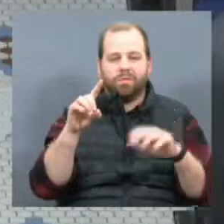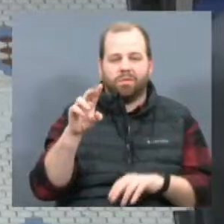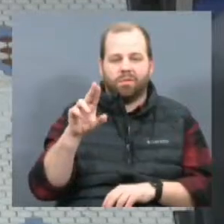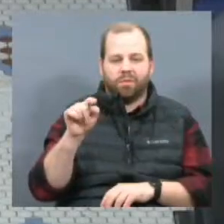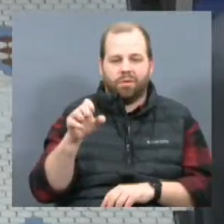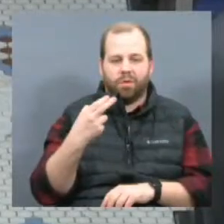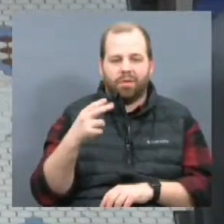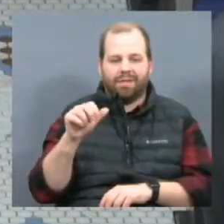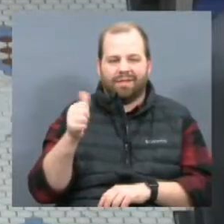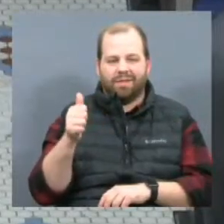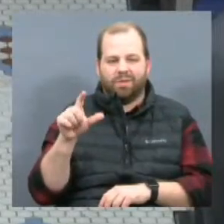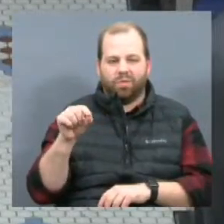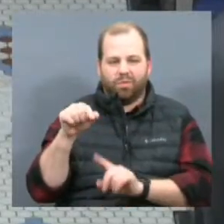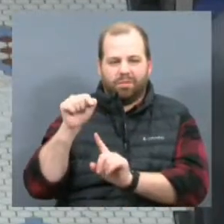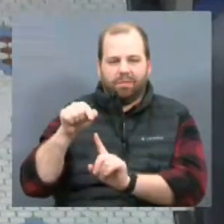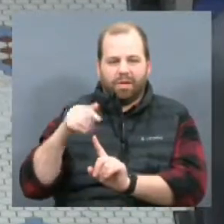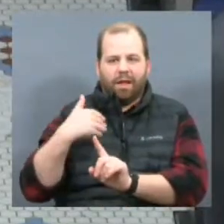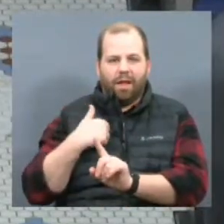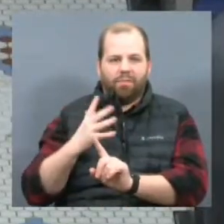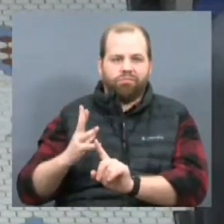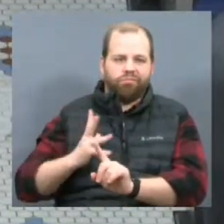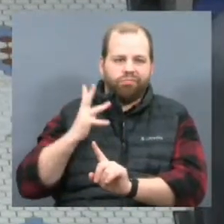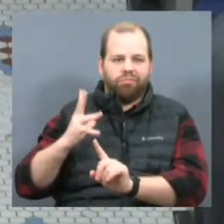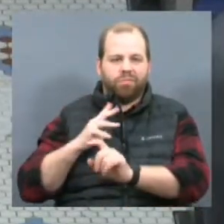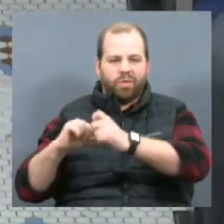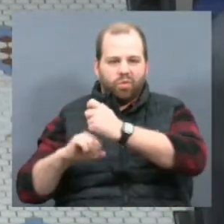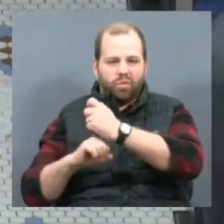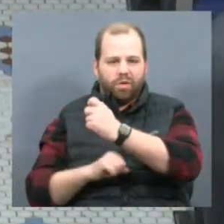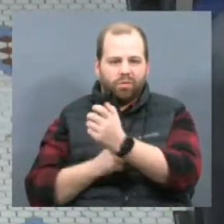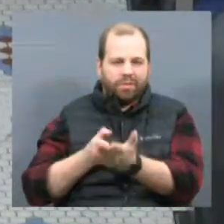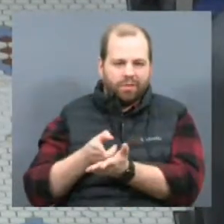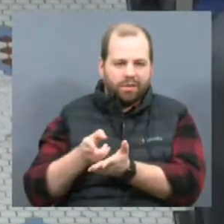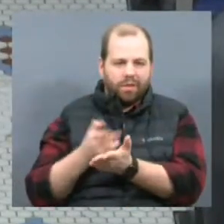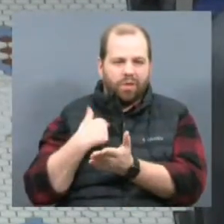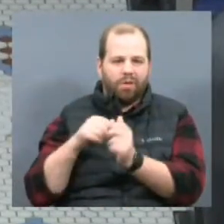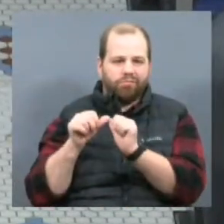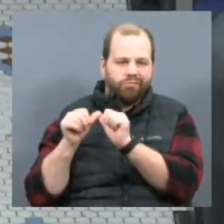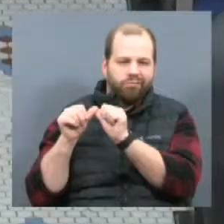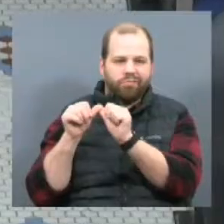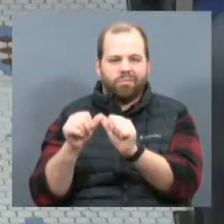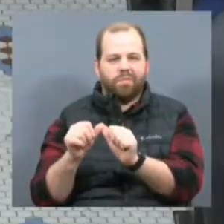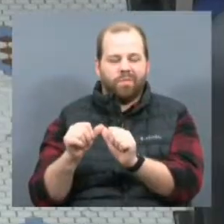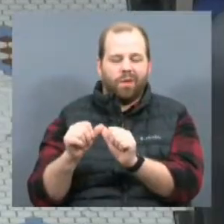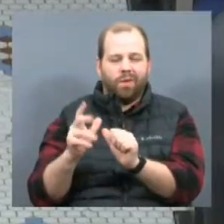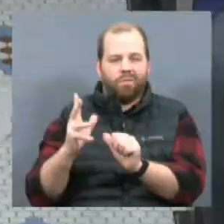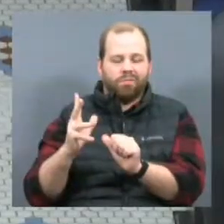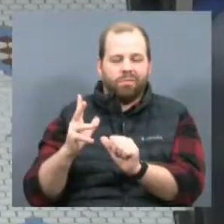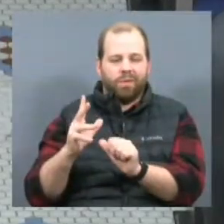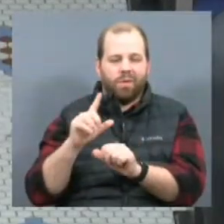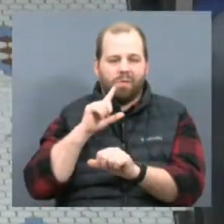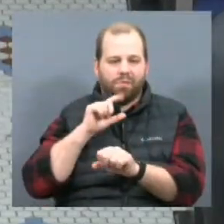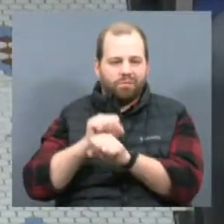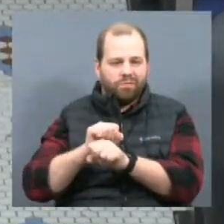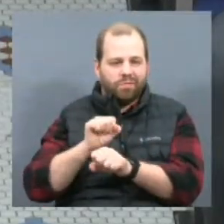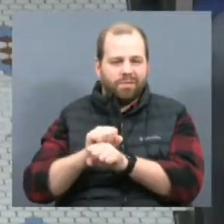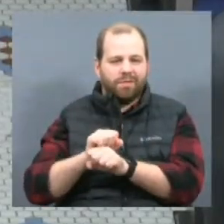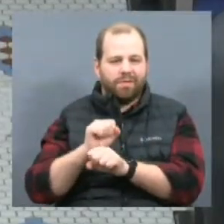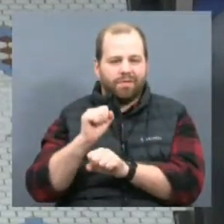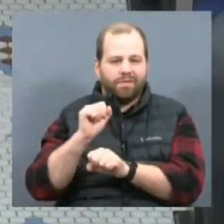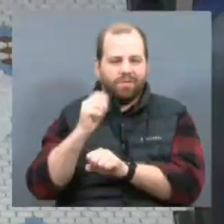1020 exhibits outstanding structural integrity with well-preserved original features. The other home, which is